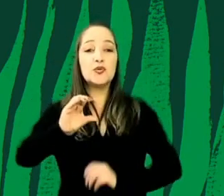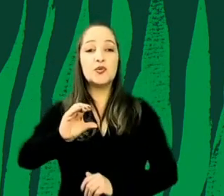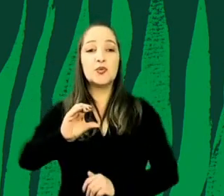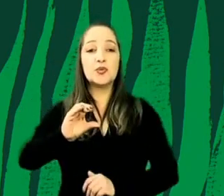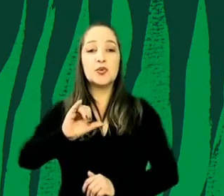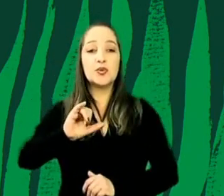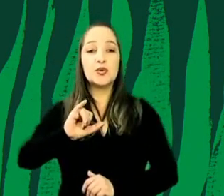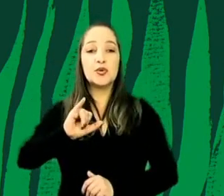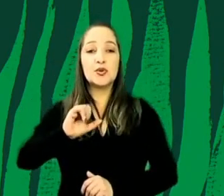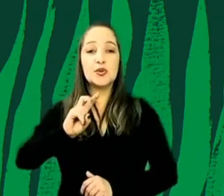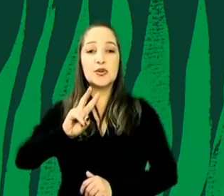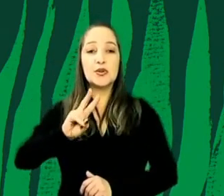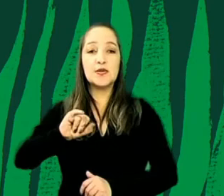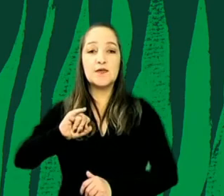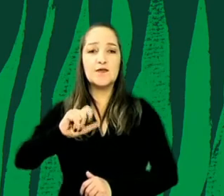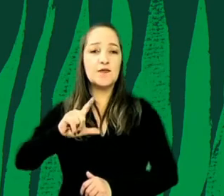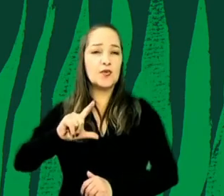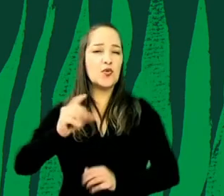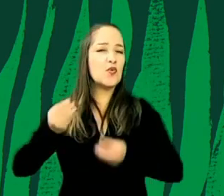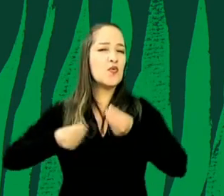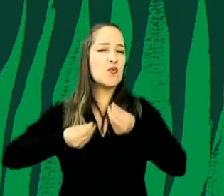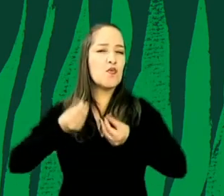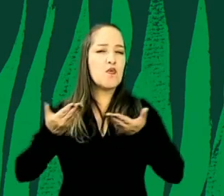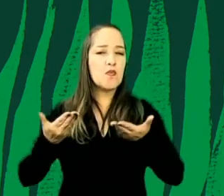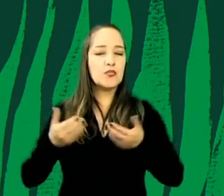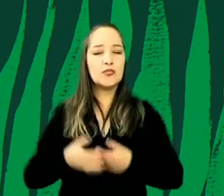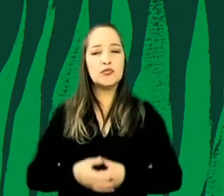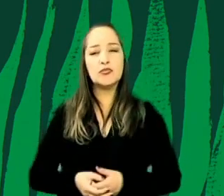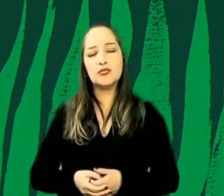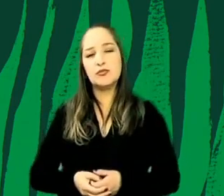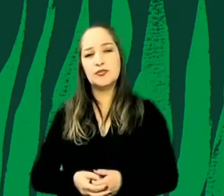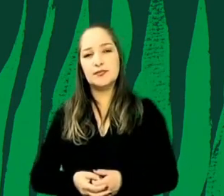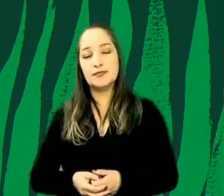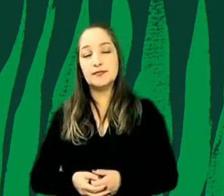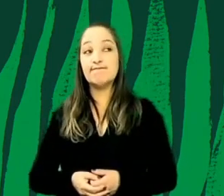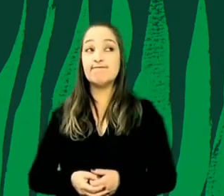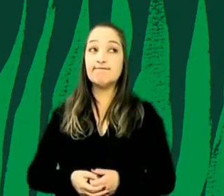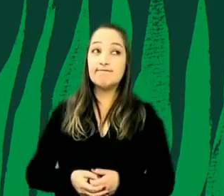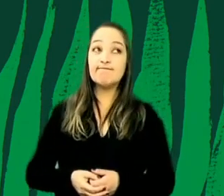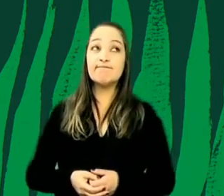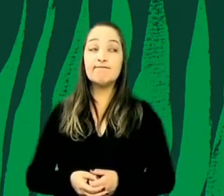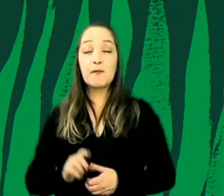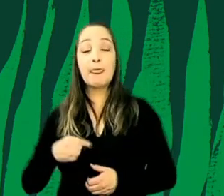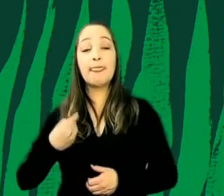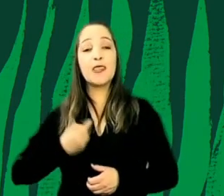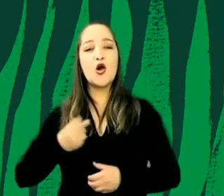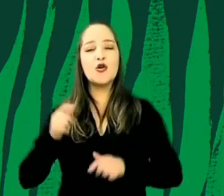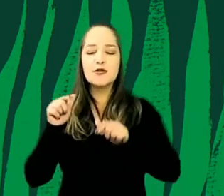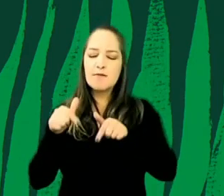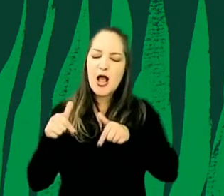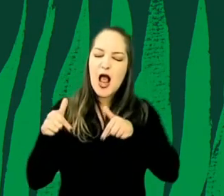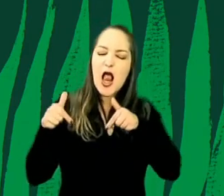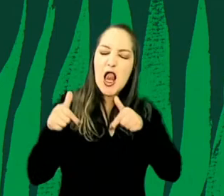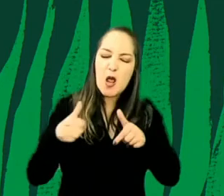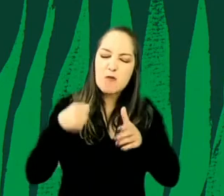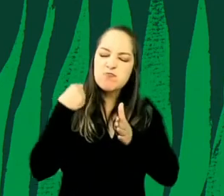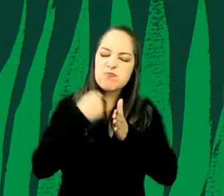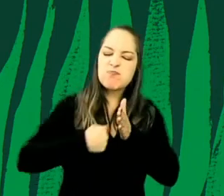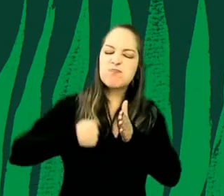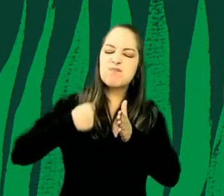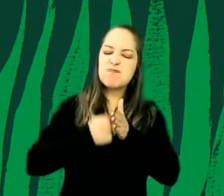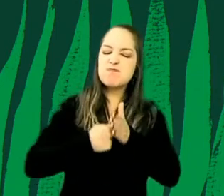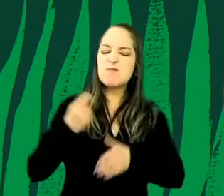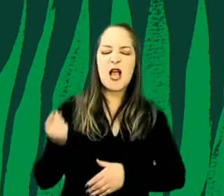States? Oh, that our struggle is endless. As long as we are in the United States, we are here to